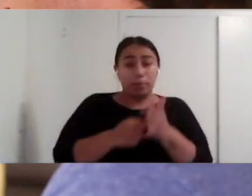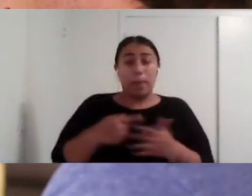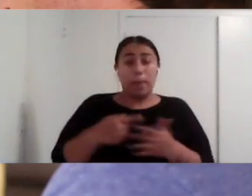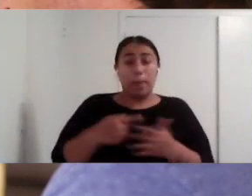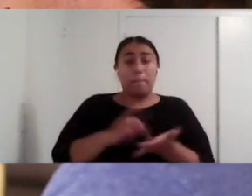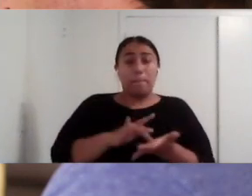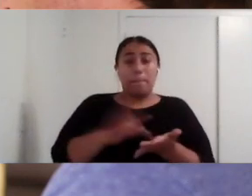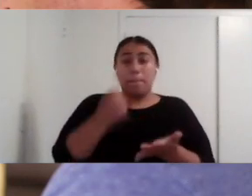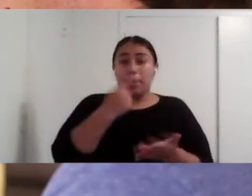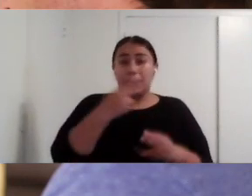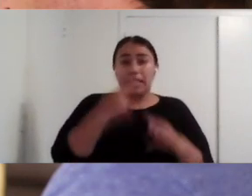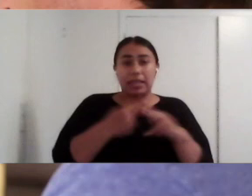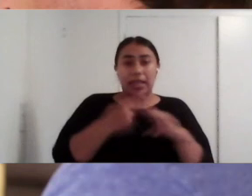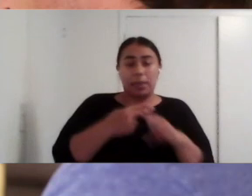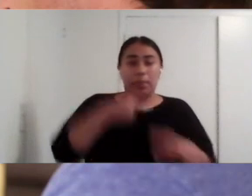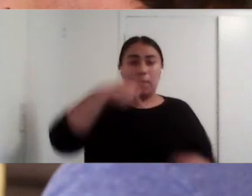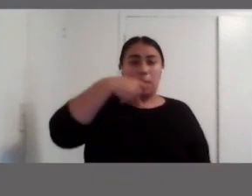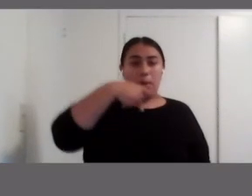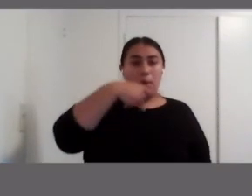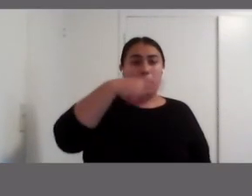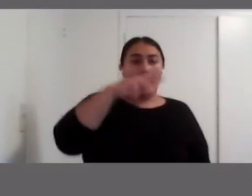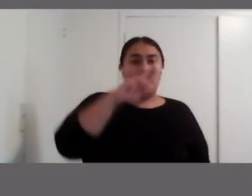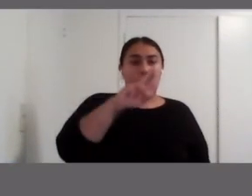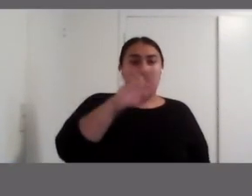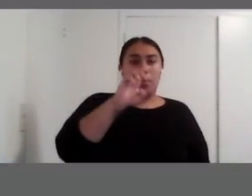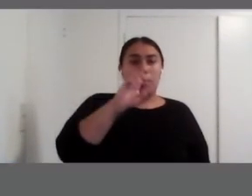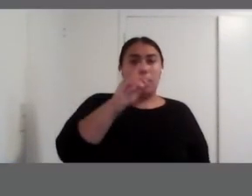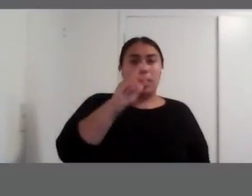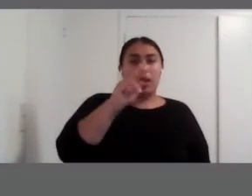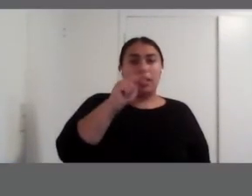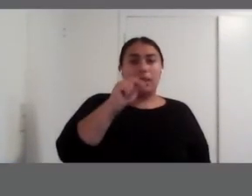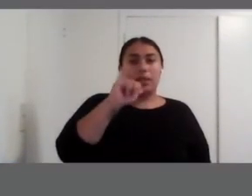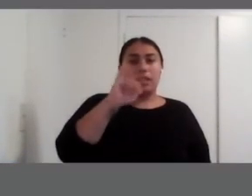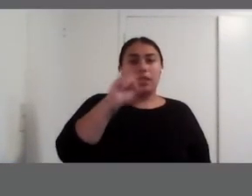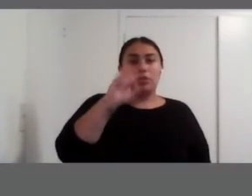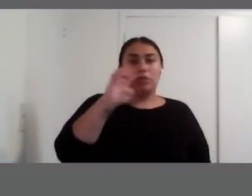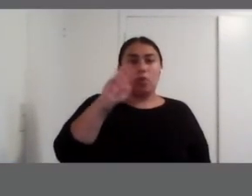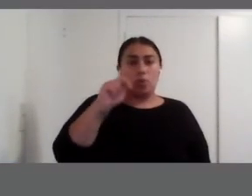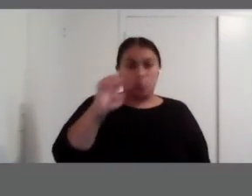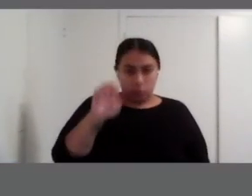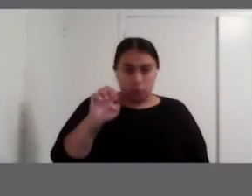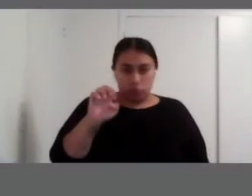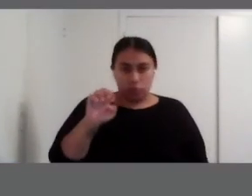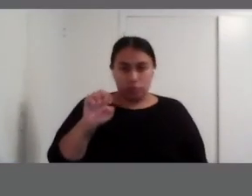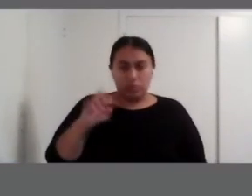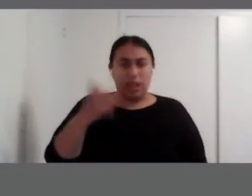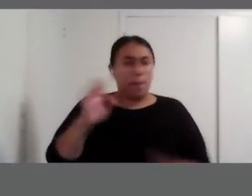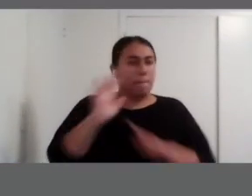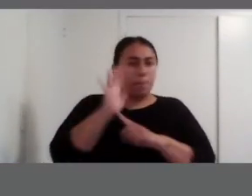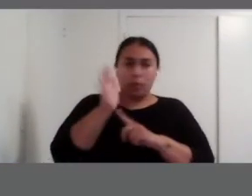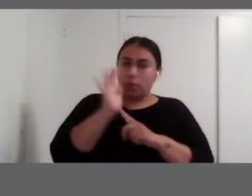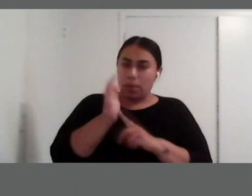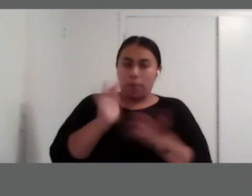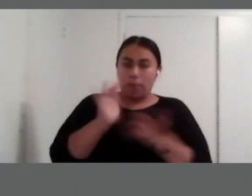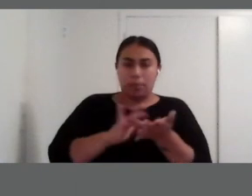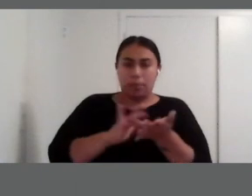from coast to coast. Initially, any patient who comes to Apollo will receive a triage. This